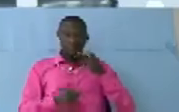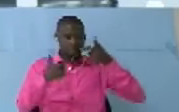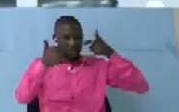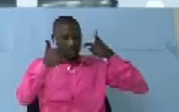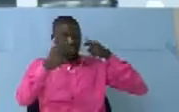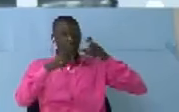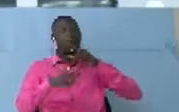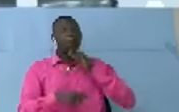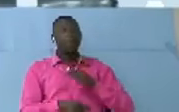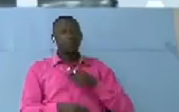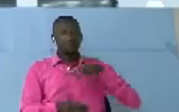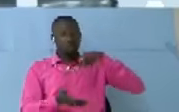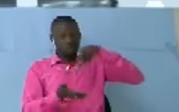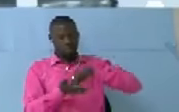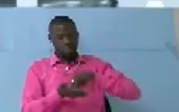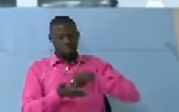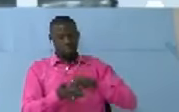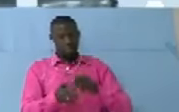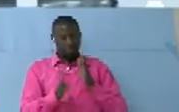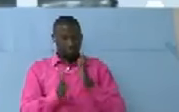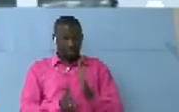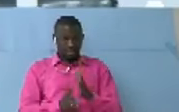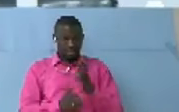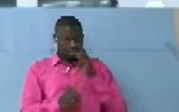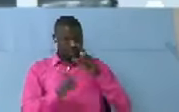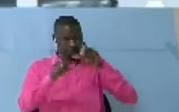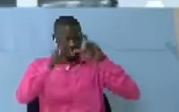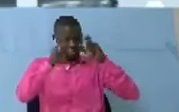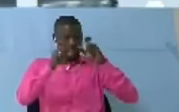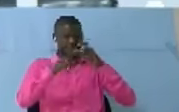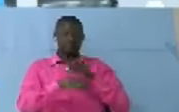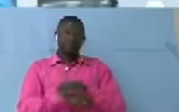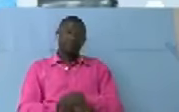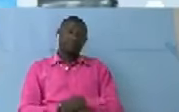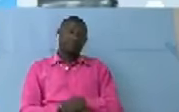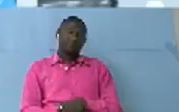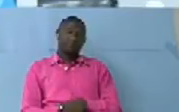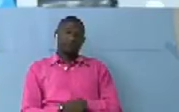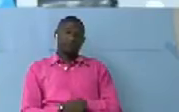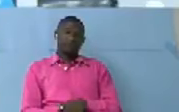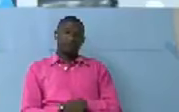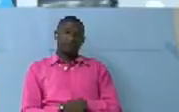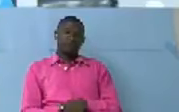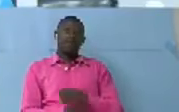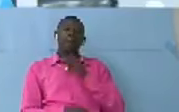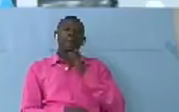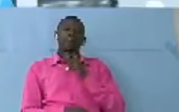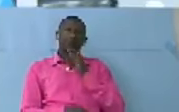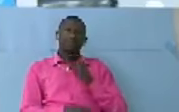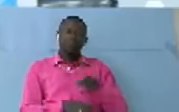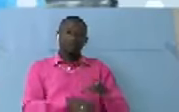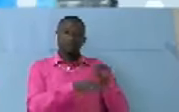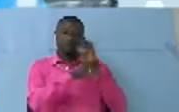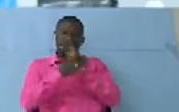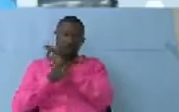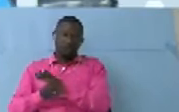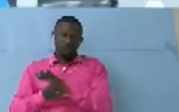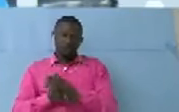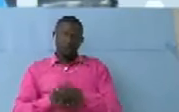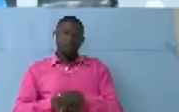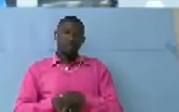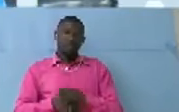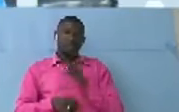also went with us as we were talking to ourselves. So, ourselves. Kendinga mimban samba kan. The man that was taking me. Mimban bulu